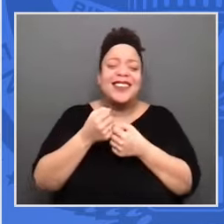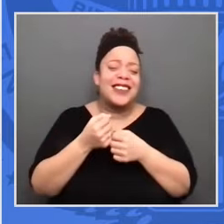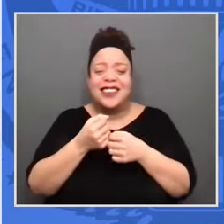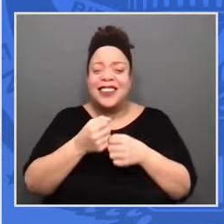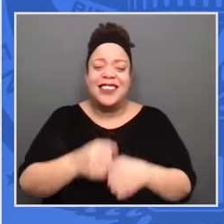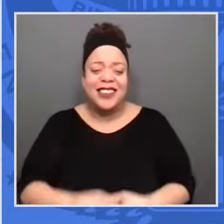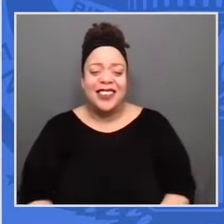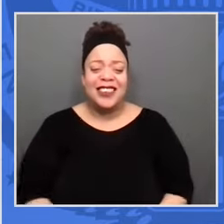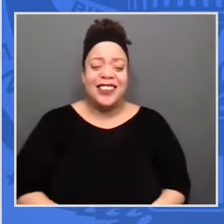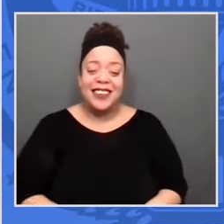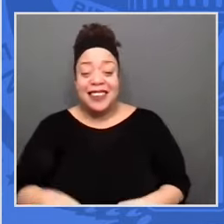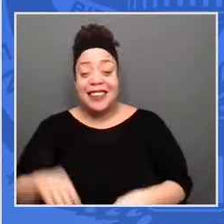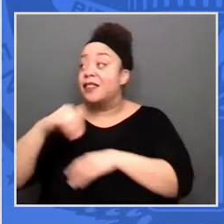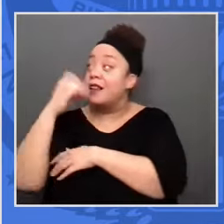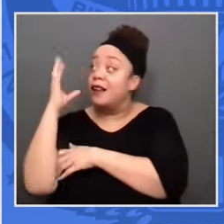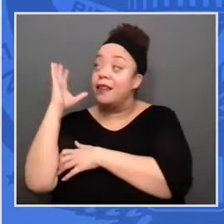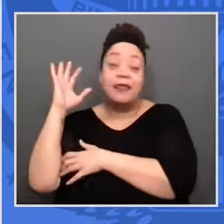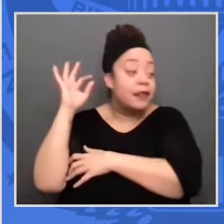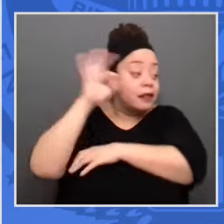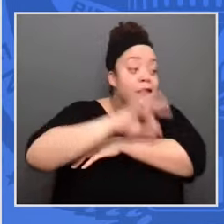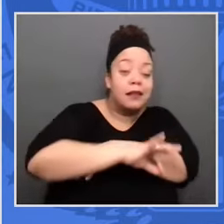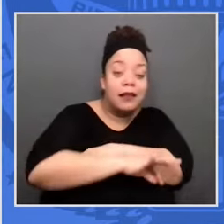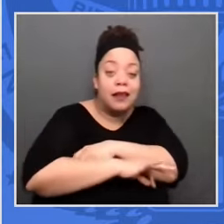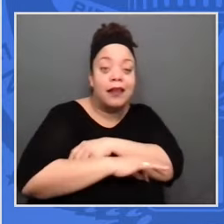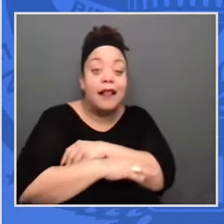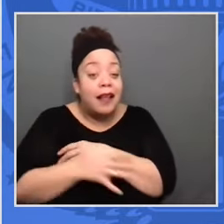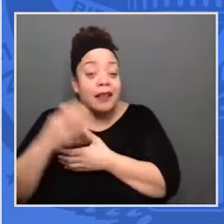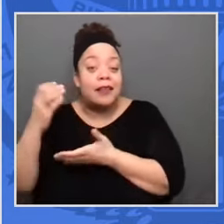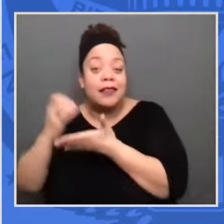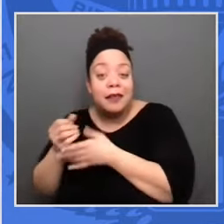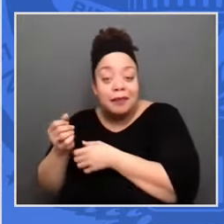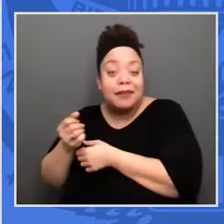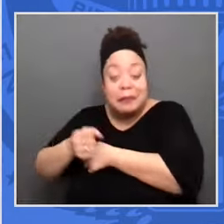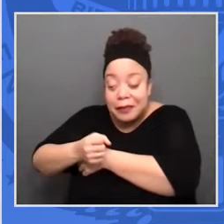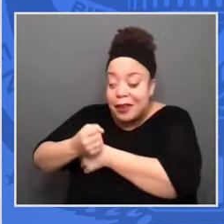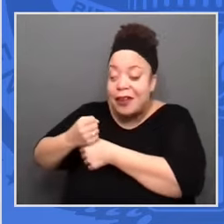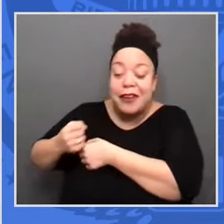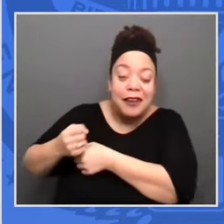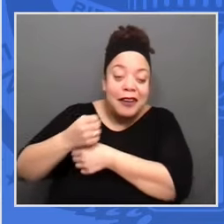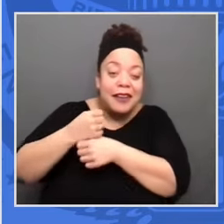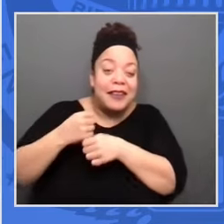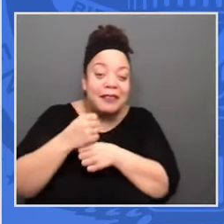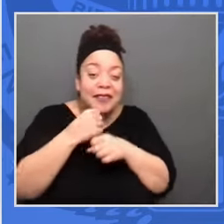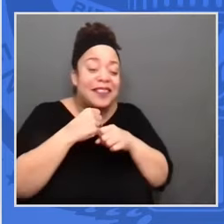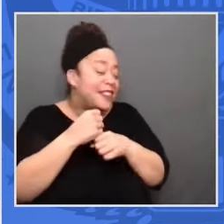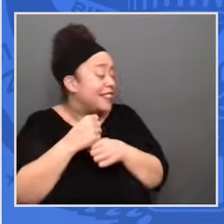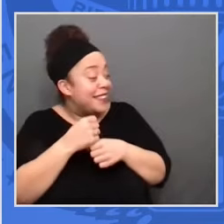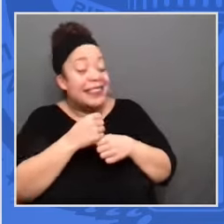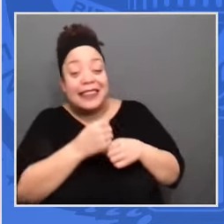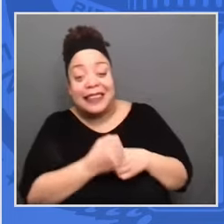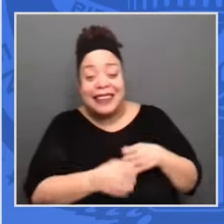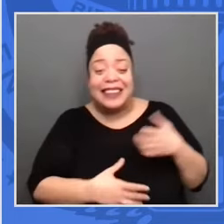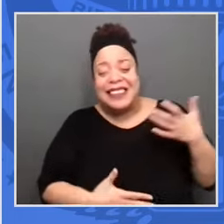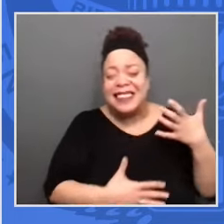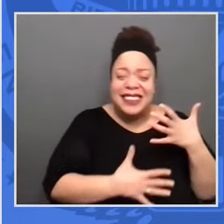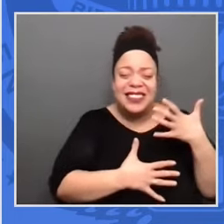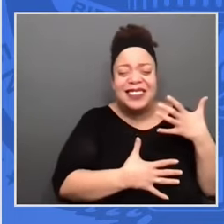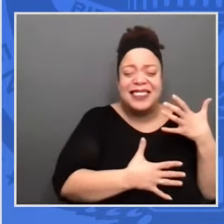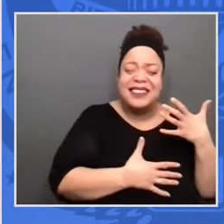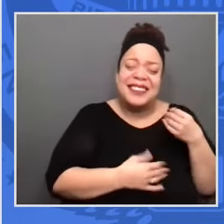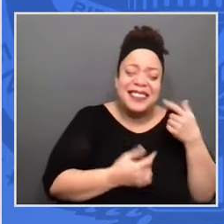In sunsets. In midnights. In cups of coffee. In inches. In miles. In ladder